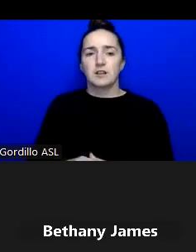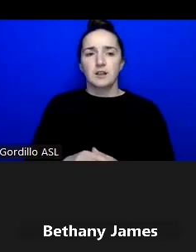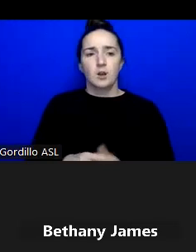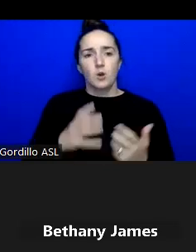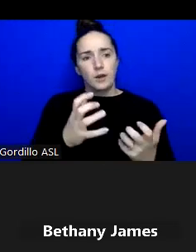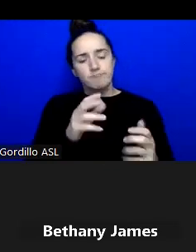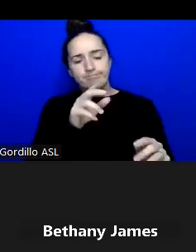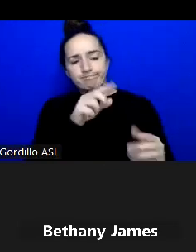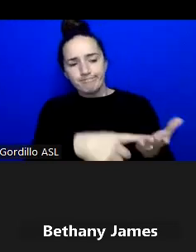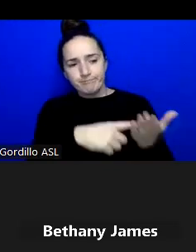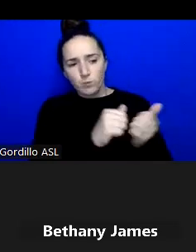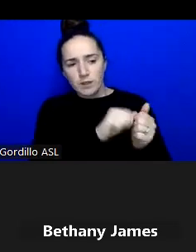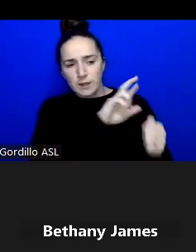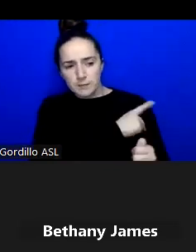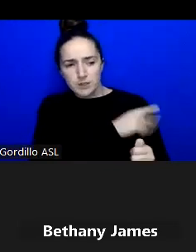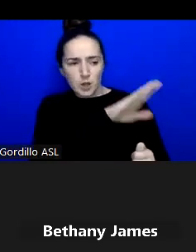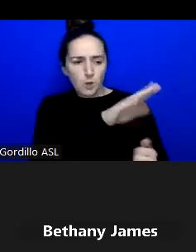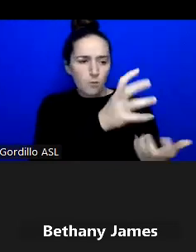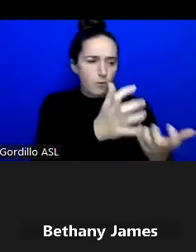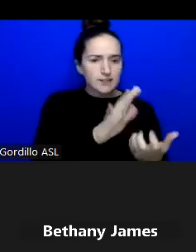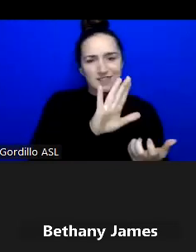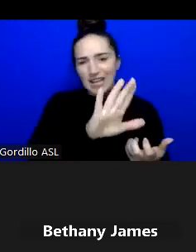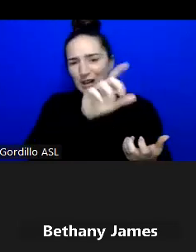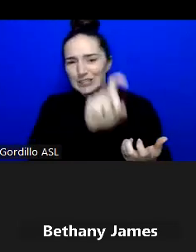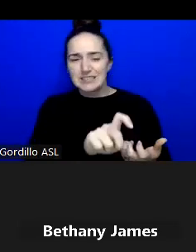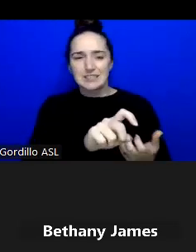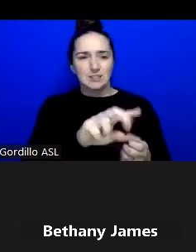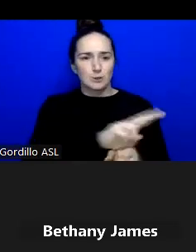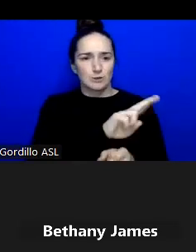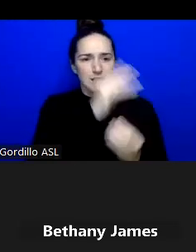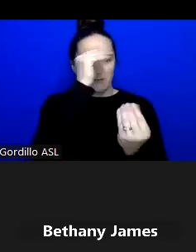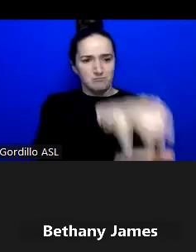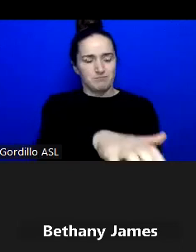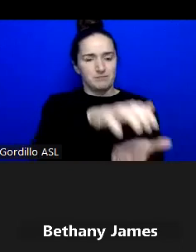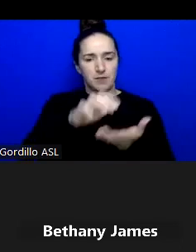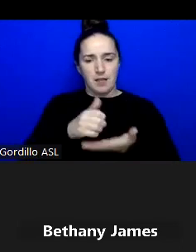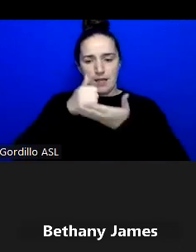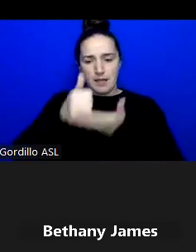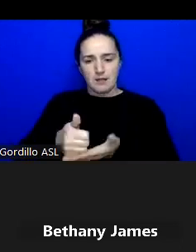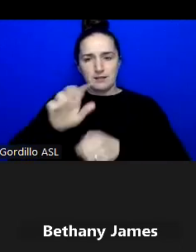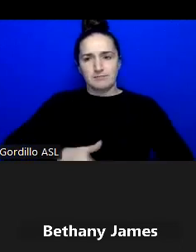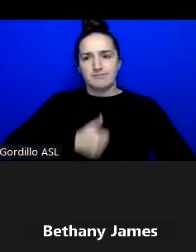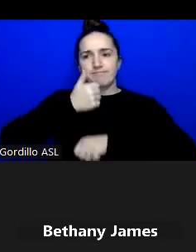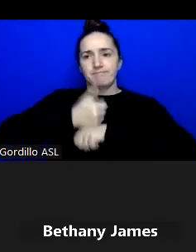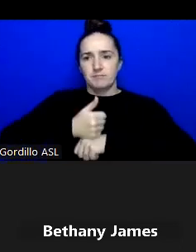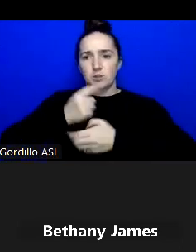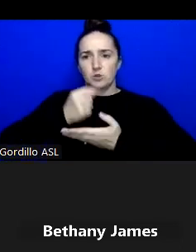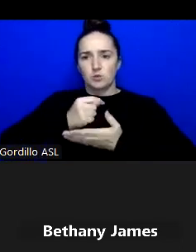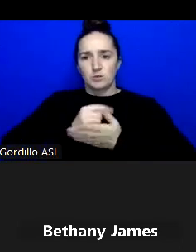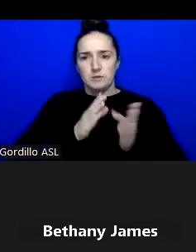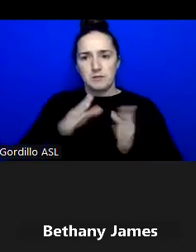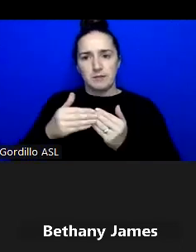their values into treating and helping them with whatever is going on in their life that has to do with